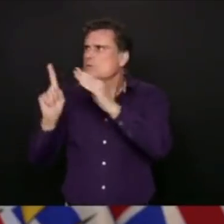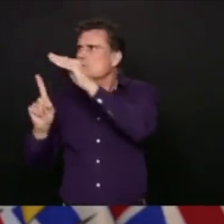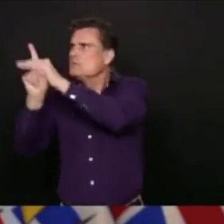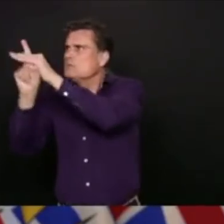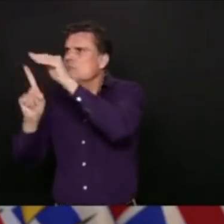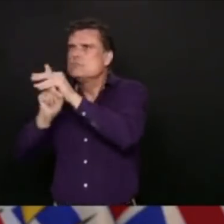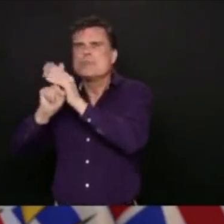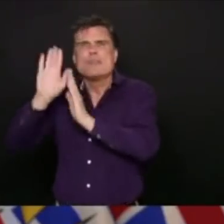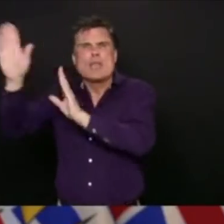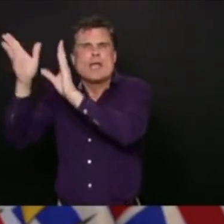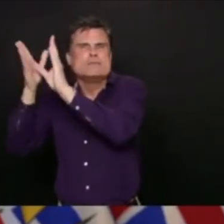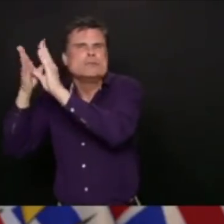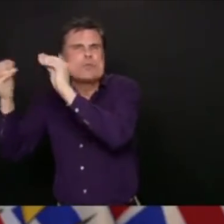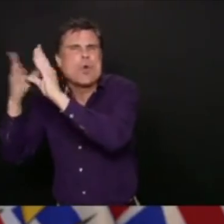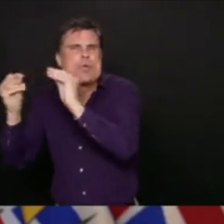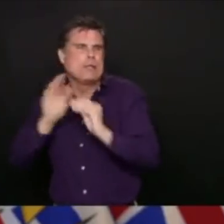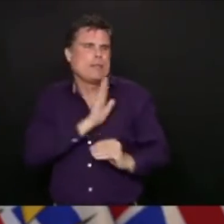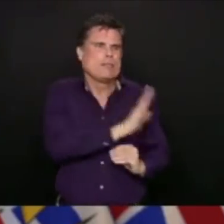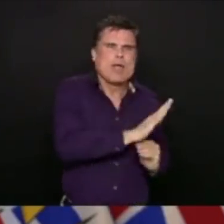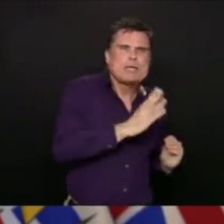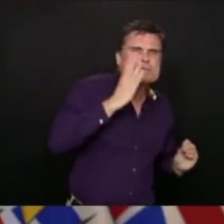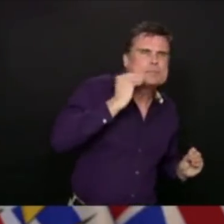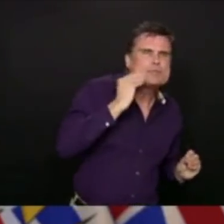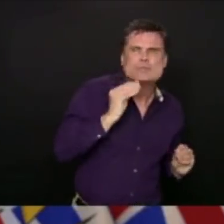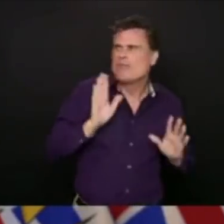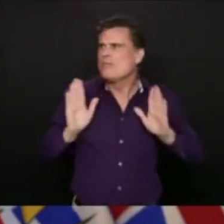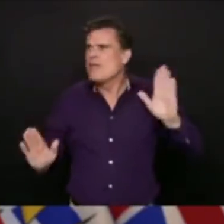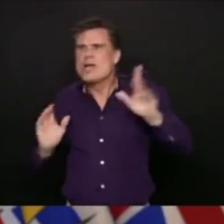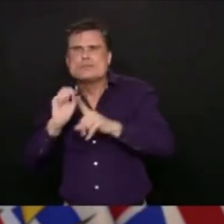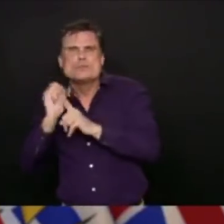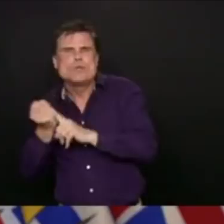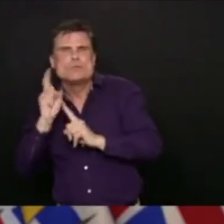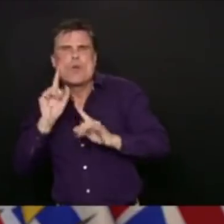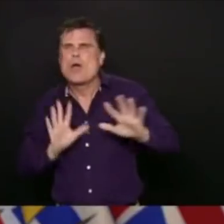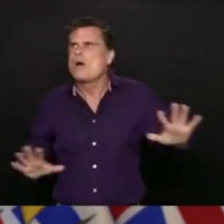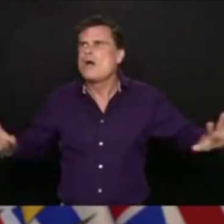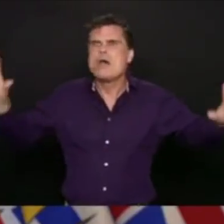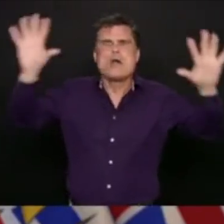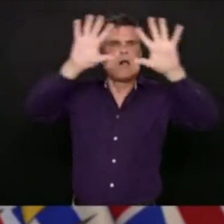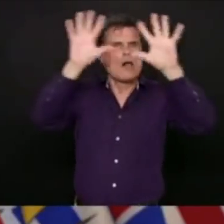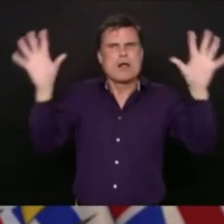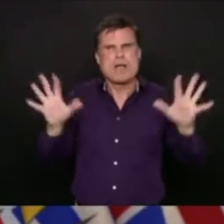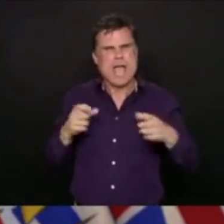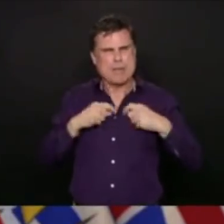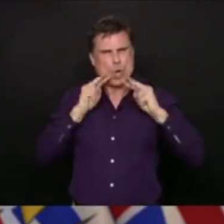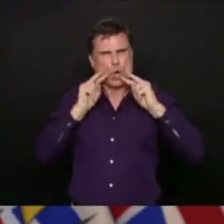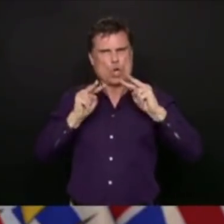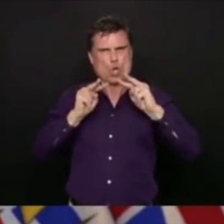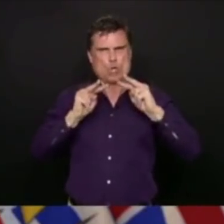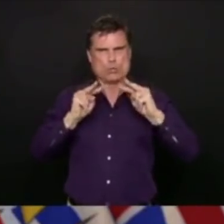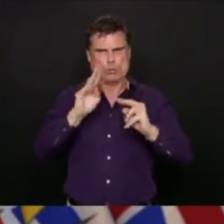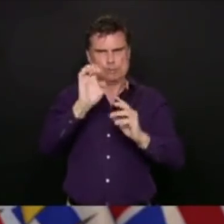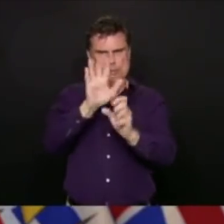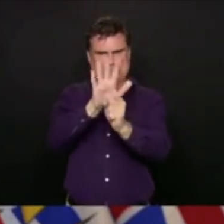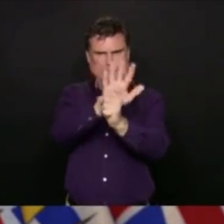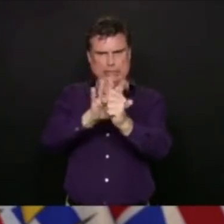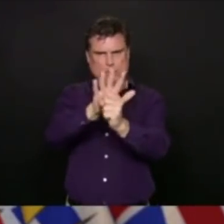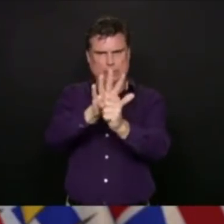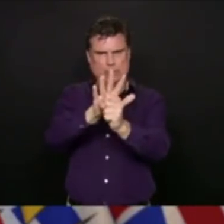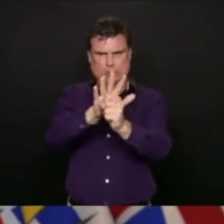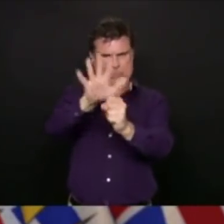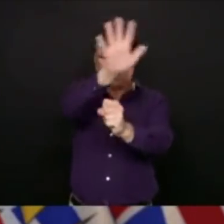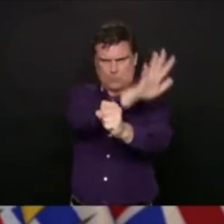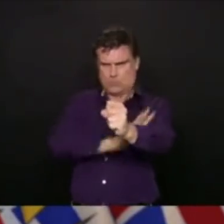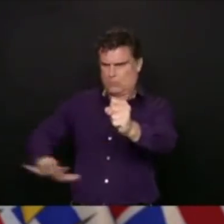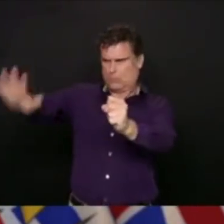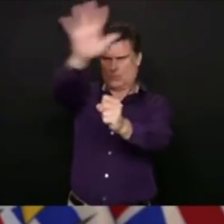we're in. And I think we've done that here in British Columbia. We've made some decisions about how we're going to approach it, and people in BC